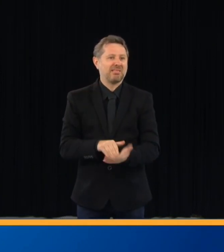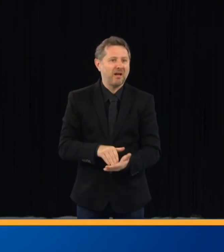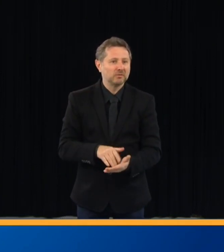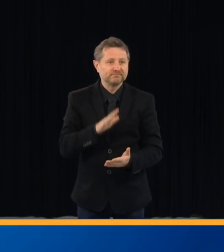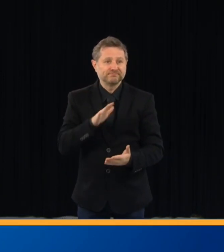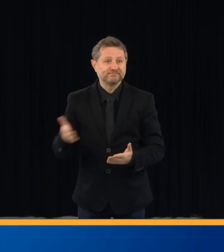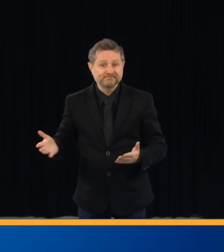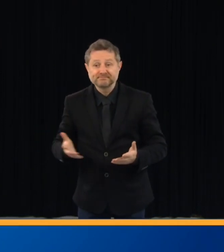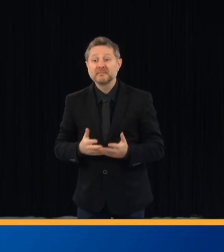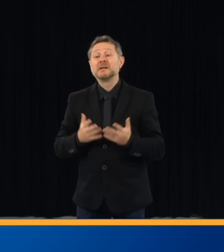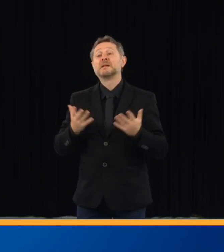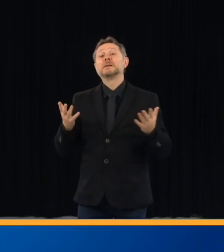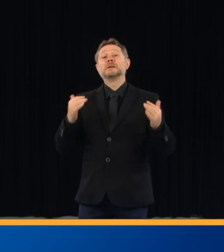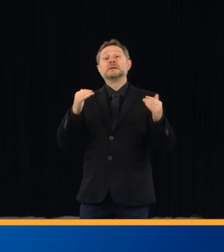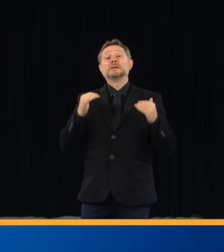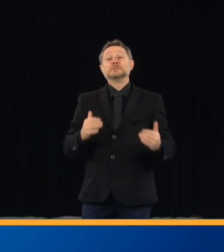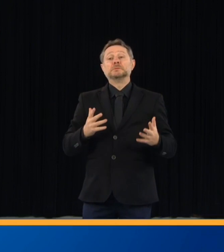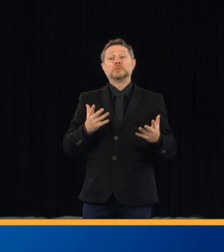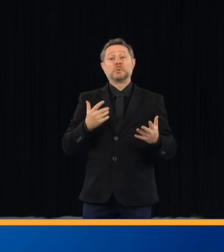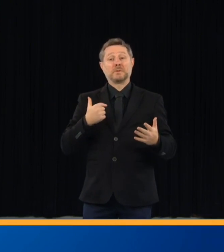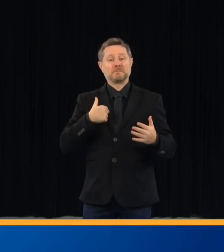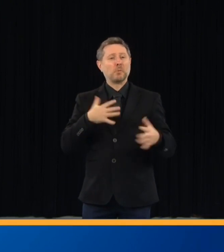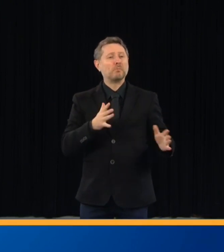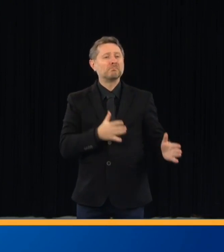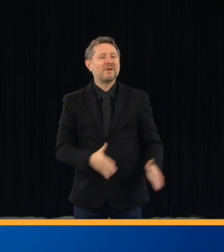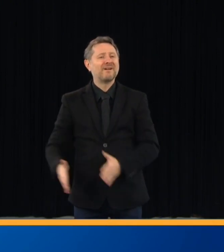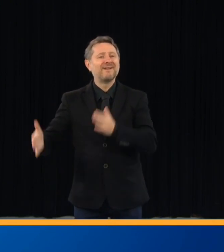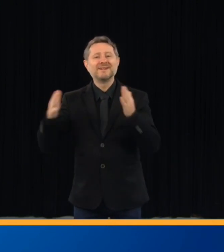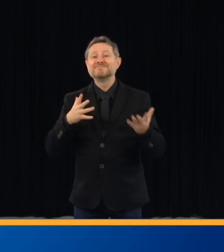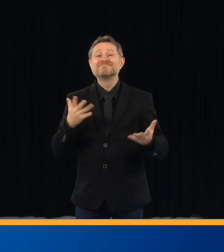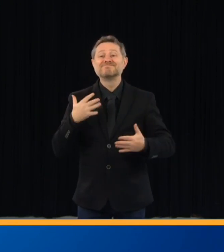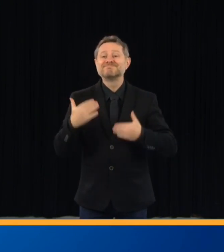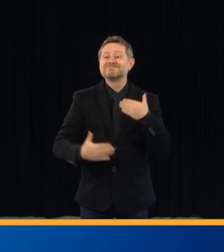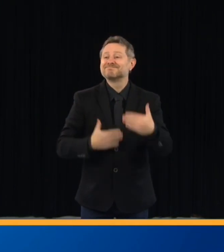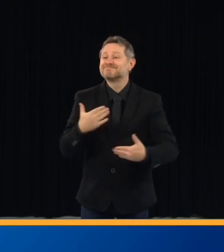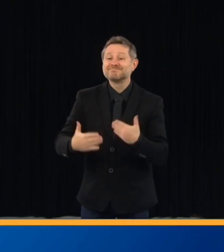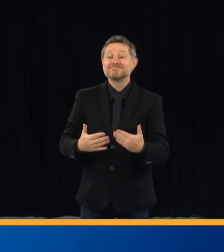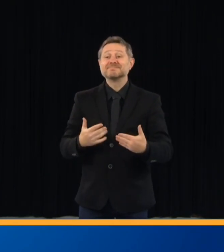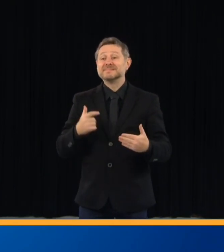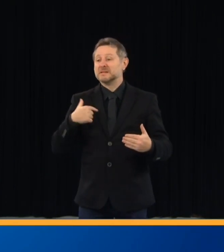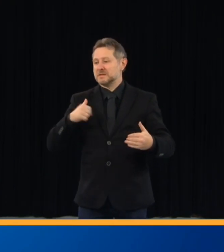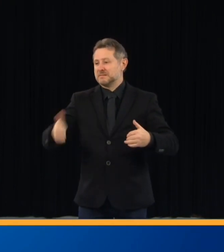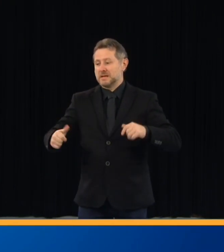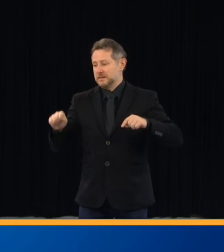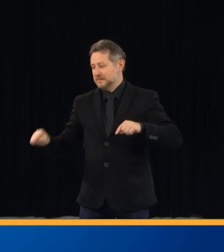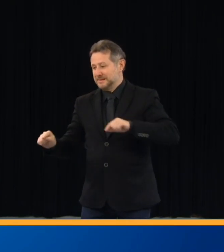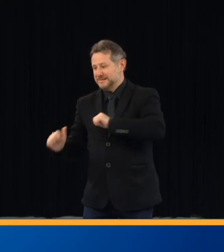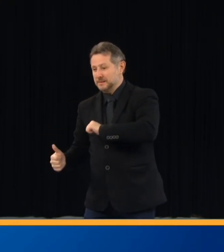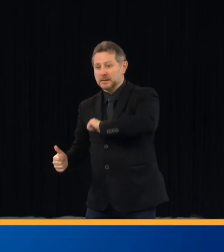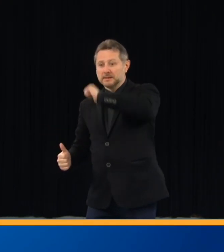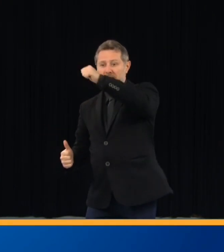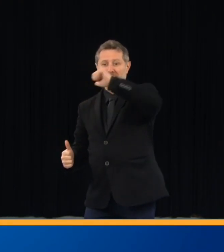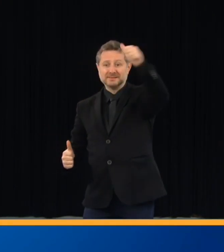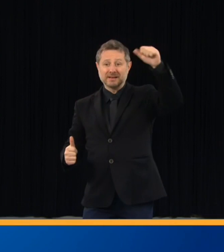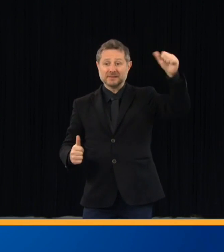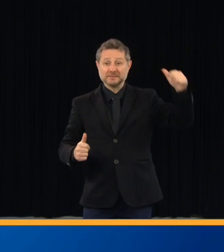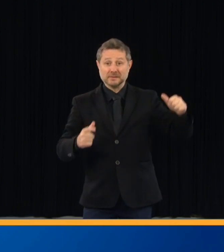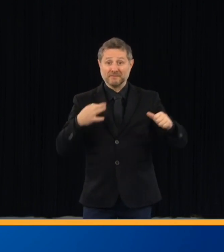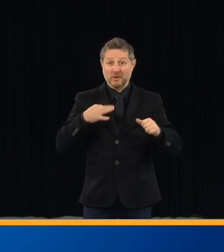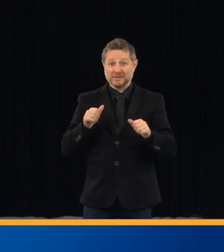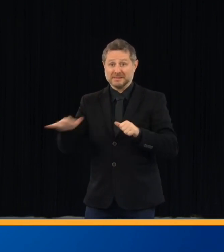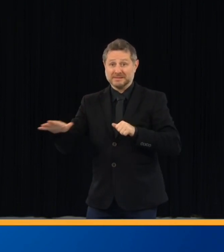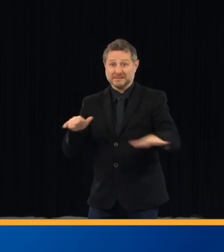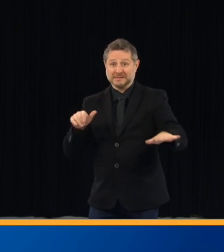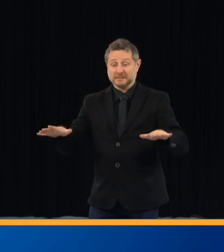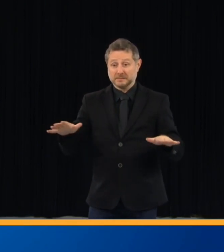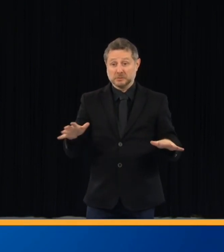When we're doing this planning and we're doing our deployment, the theory is the chain is